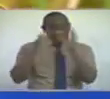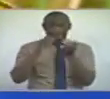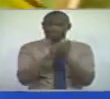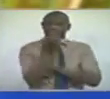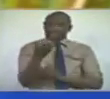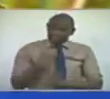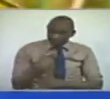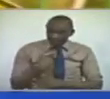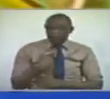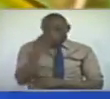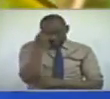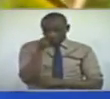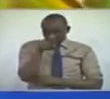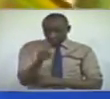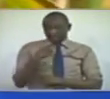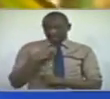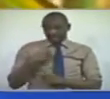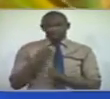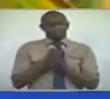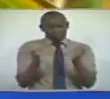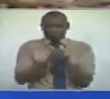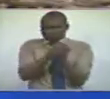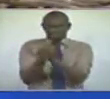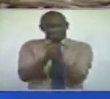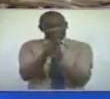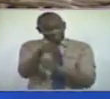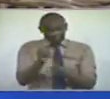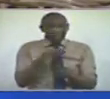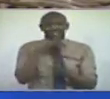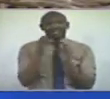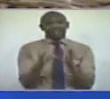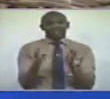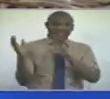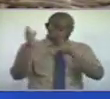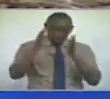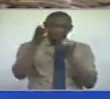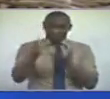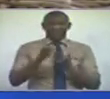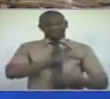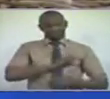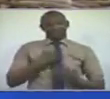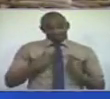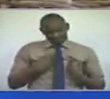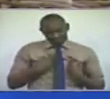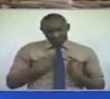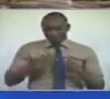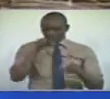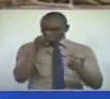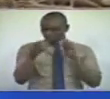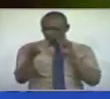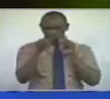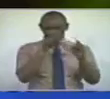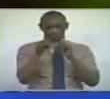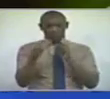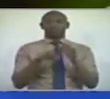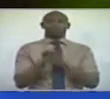adaptation, since they have a broad genetic diversity from which climate-resilient varieties can be selected or bred.